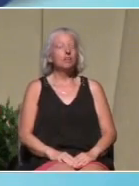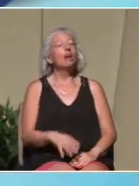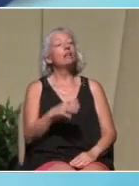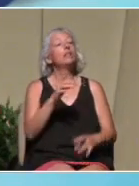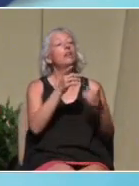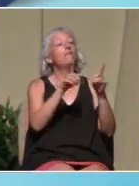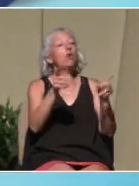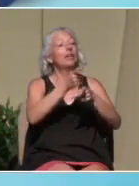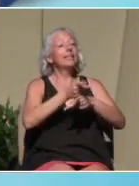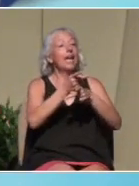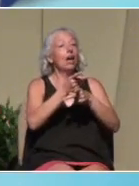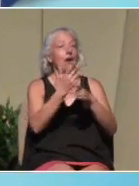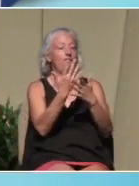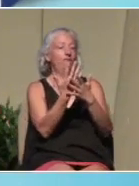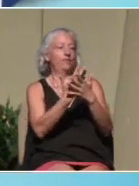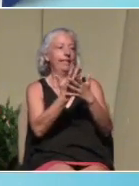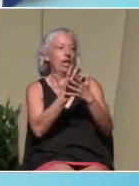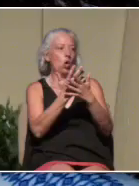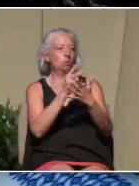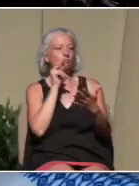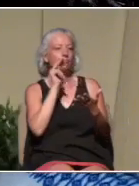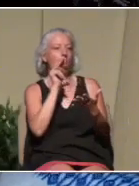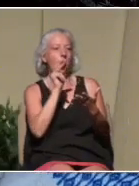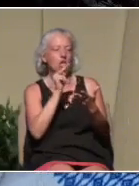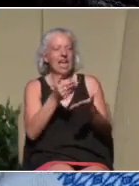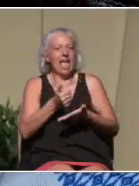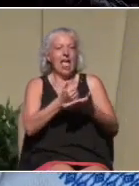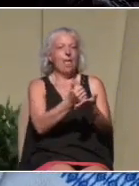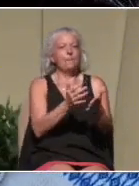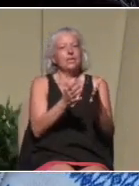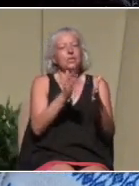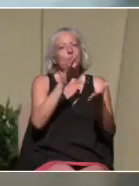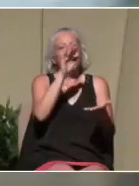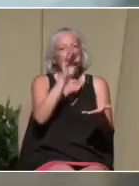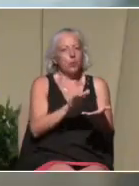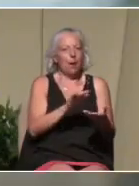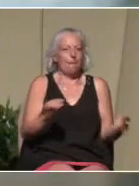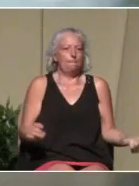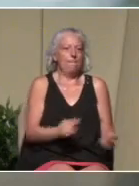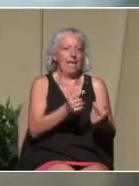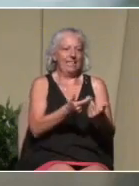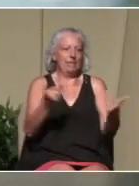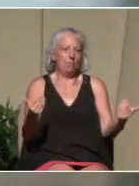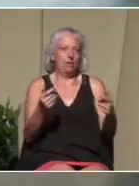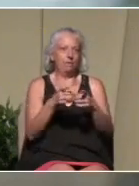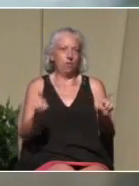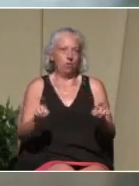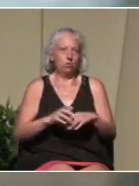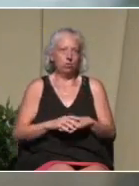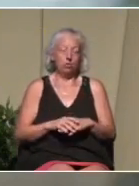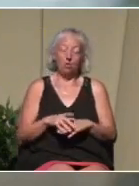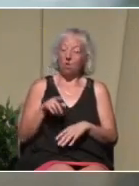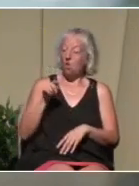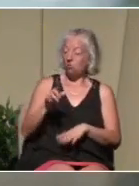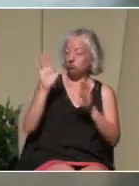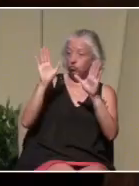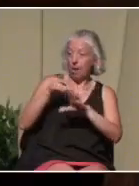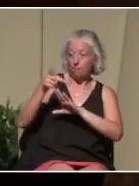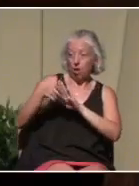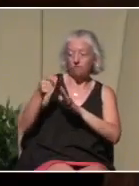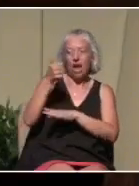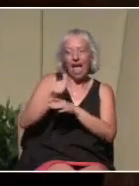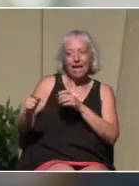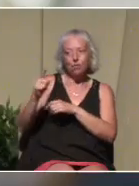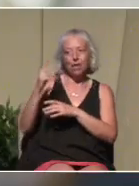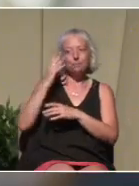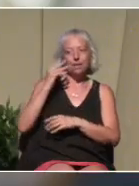support group that helps you heal from the pain of separation or divorce. I think it's a great resource for anyone who's gone through a separation or a divorce.